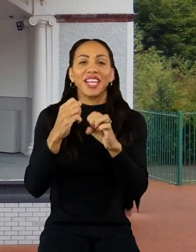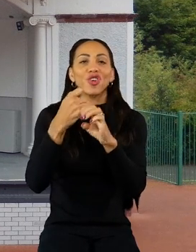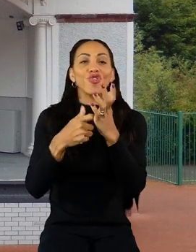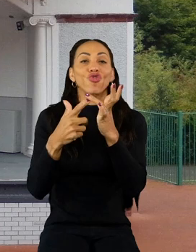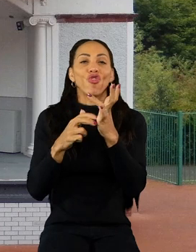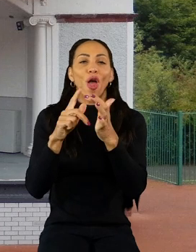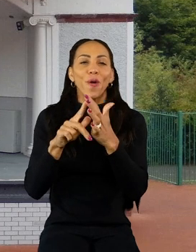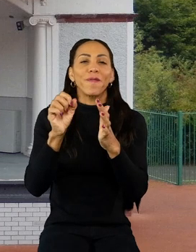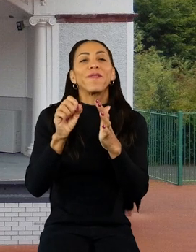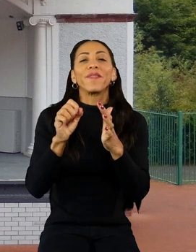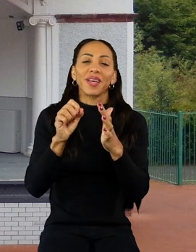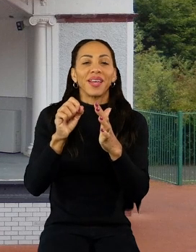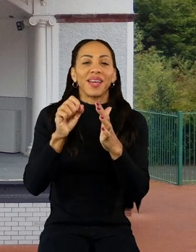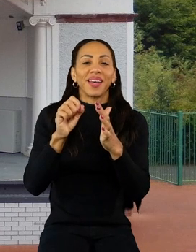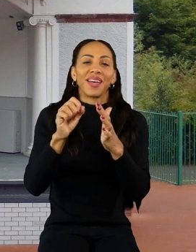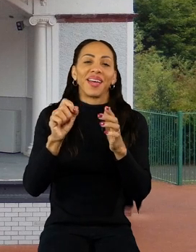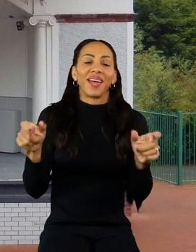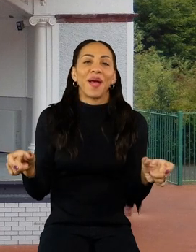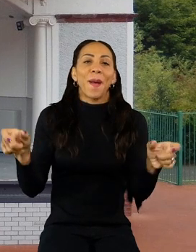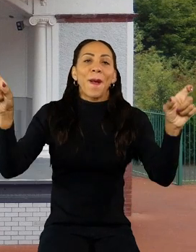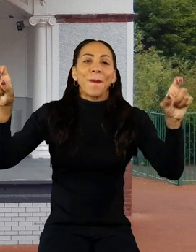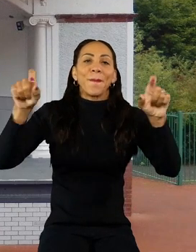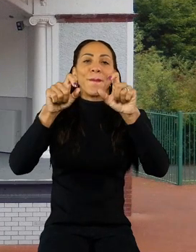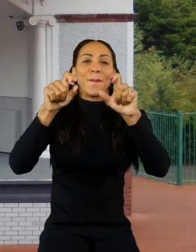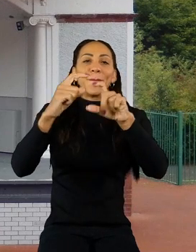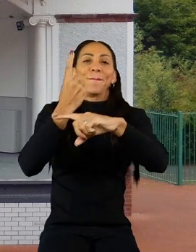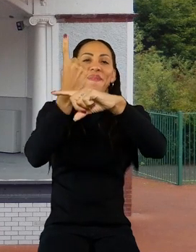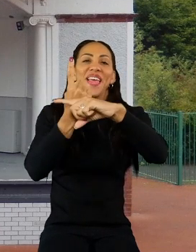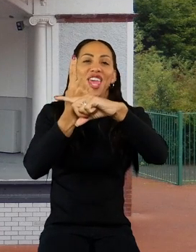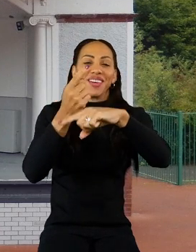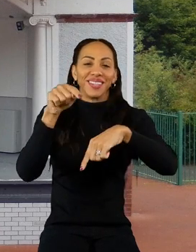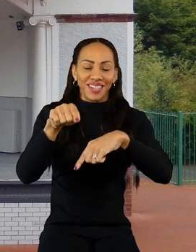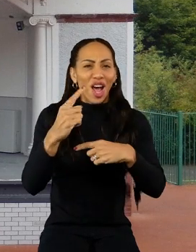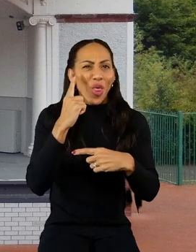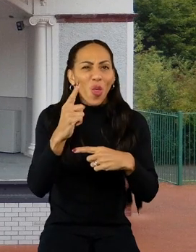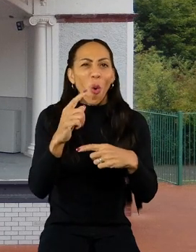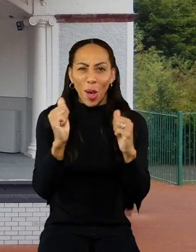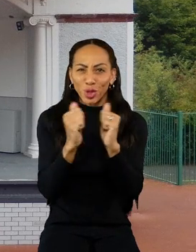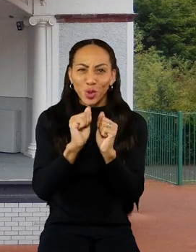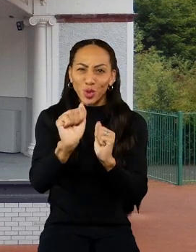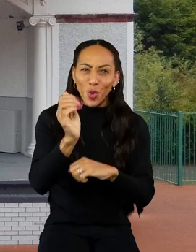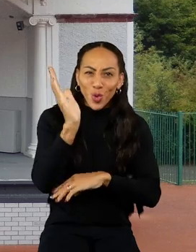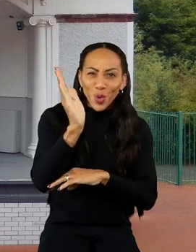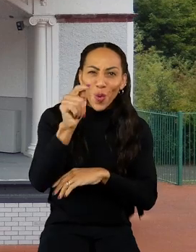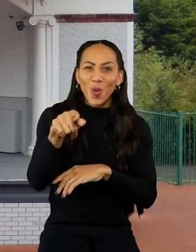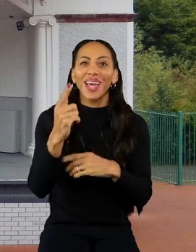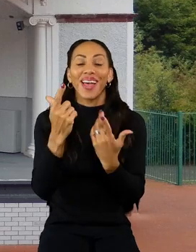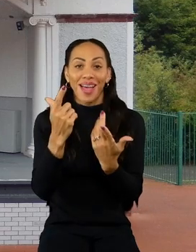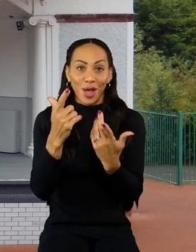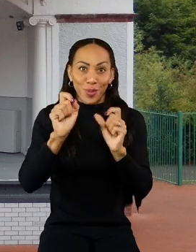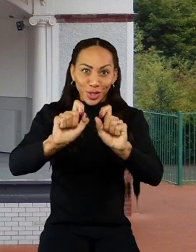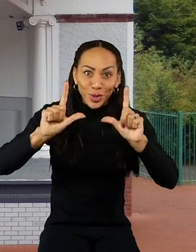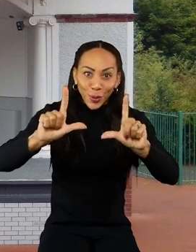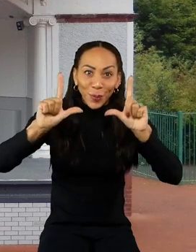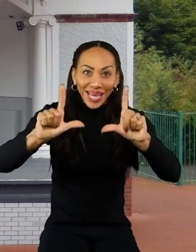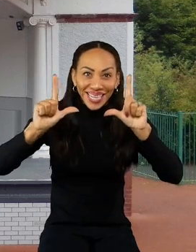I put you in the Kelvin Grove Pavilion just to make you feel a little bit more at home, because I thought that might be a bit more fitting